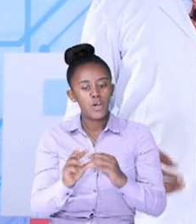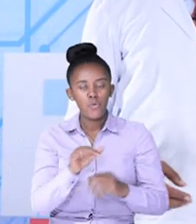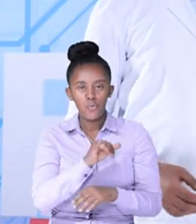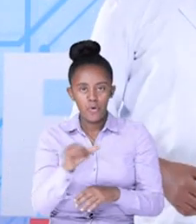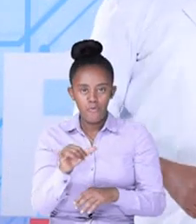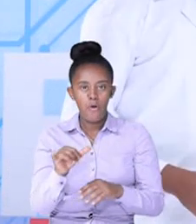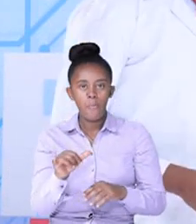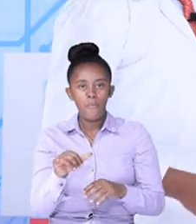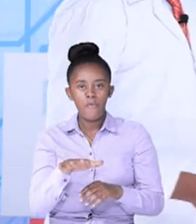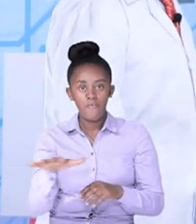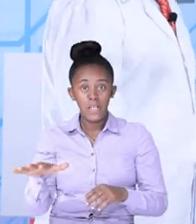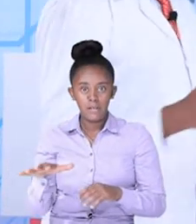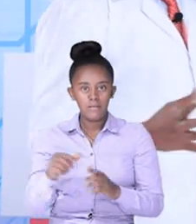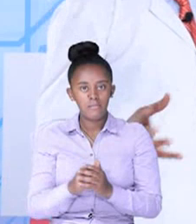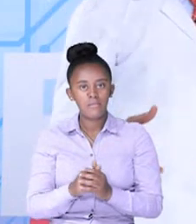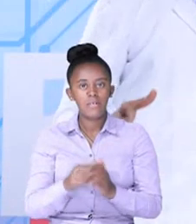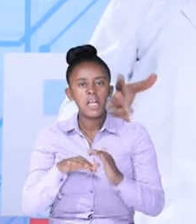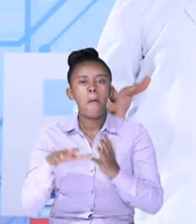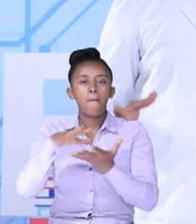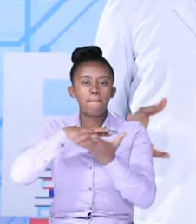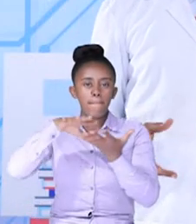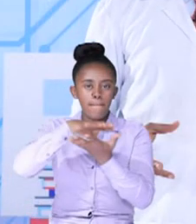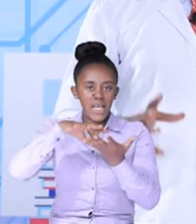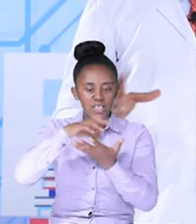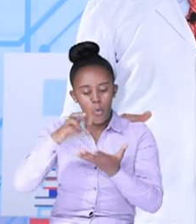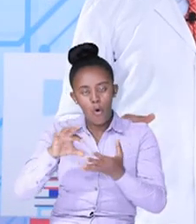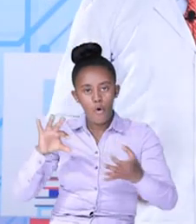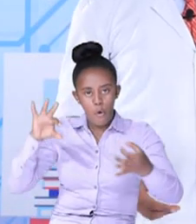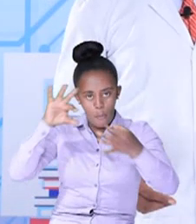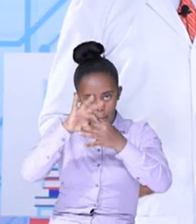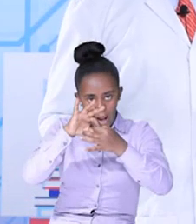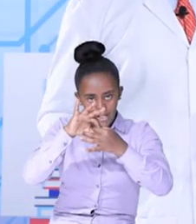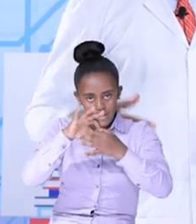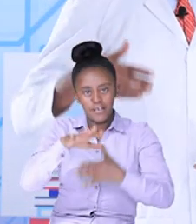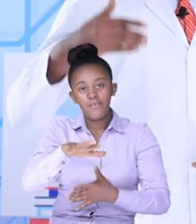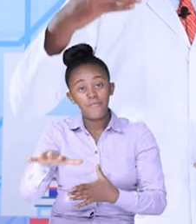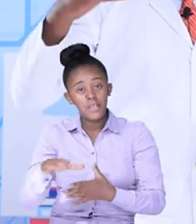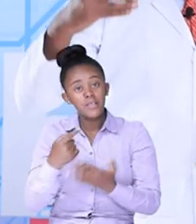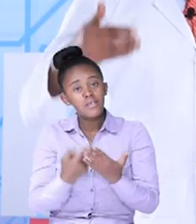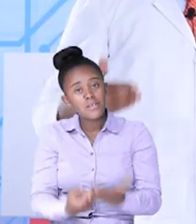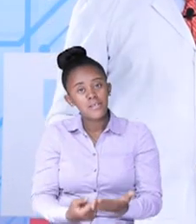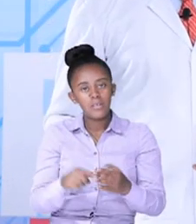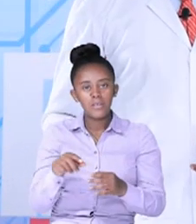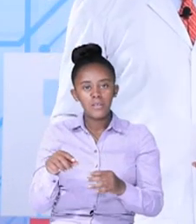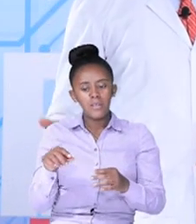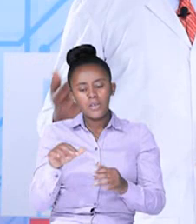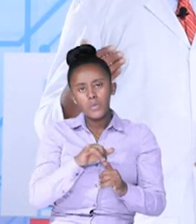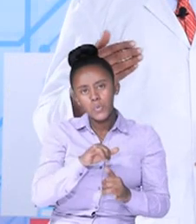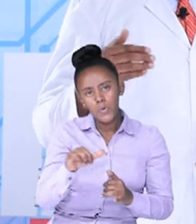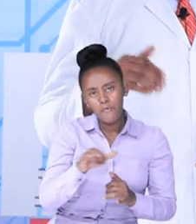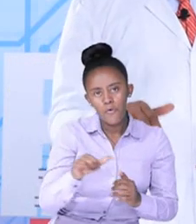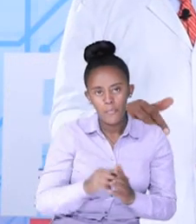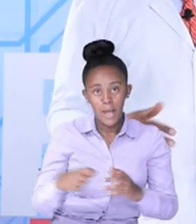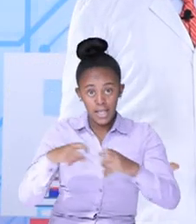uniform field, in a mixed field, or in a combined field. There is a uniform electric field and